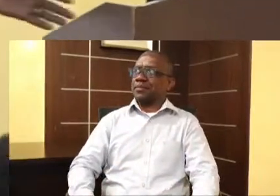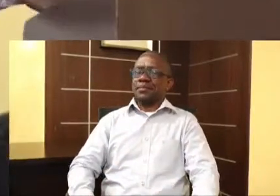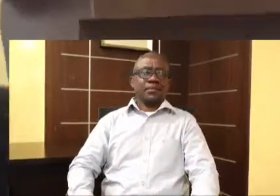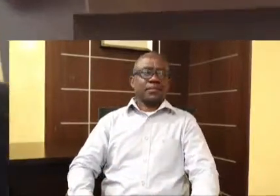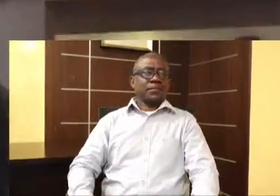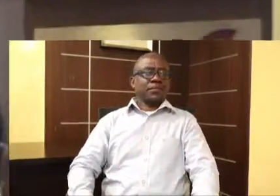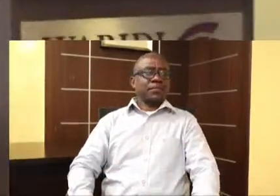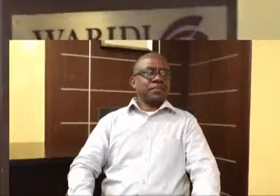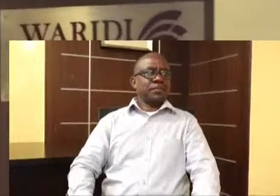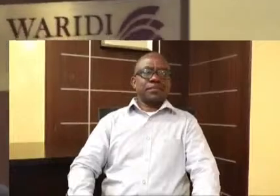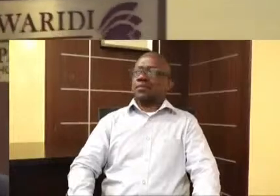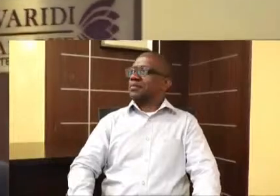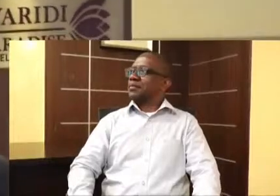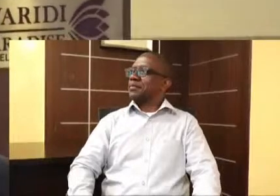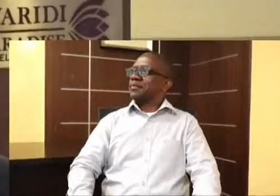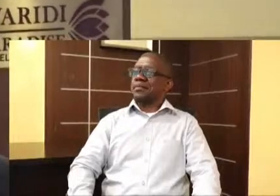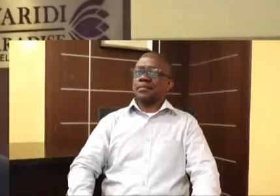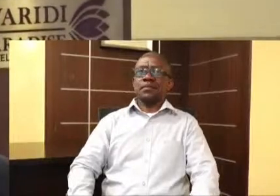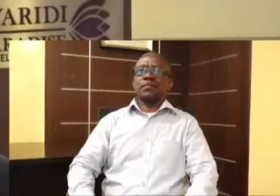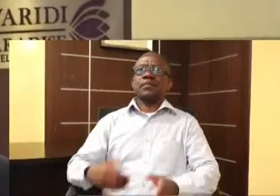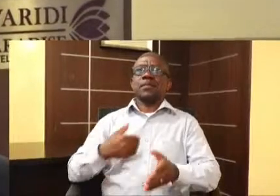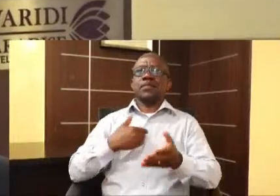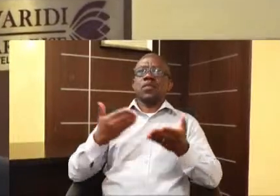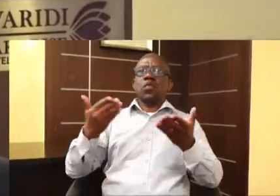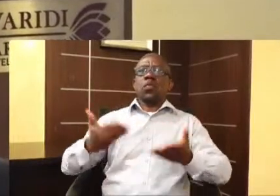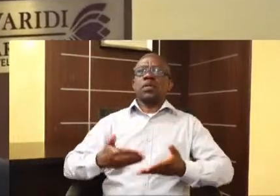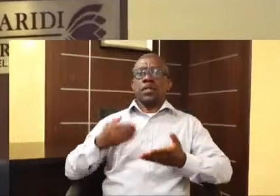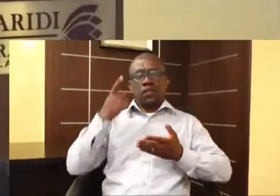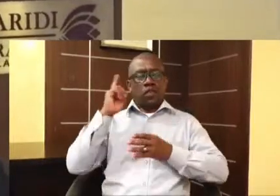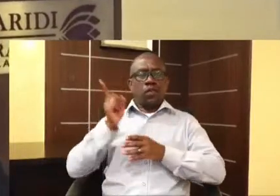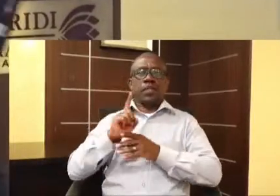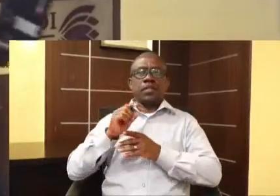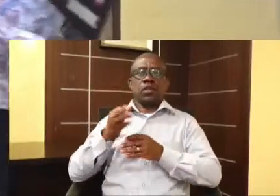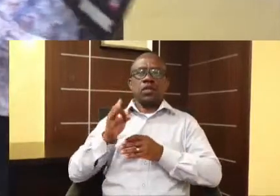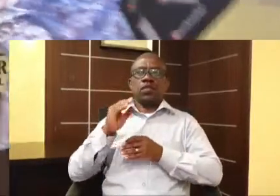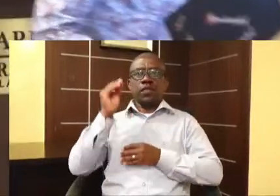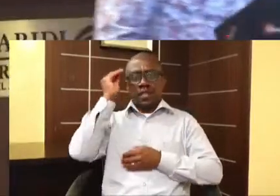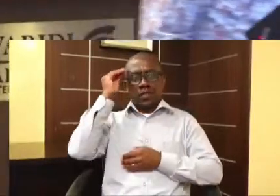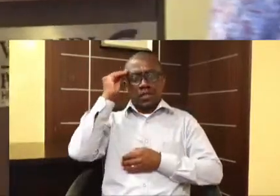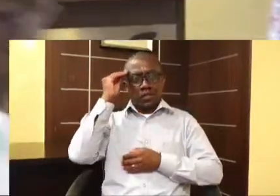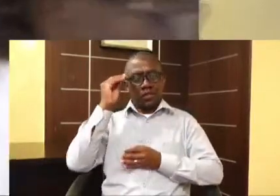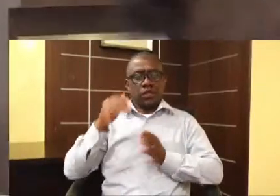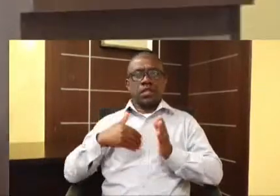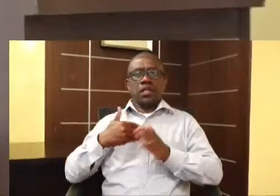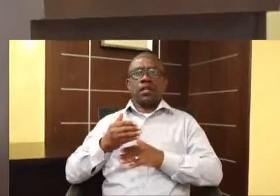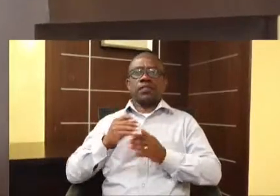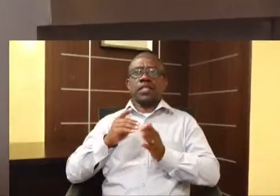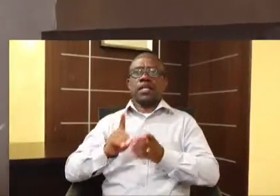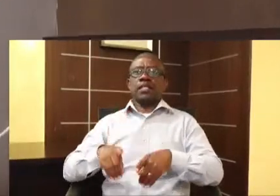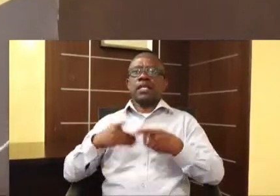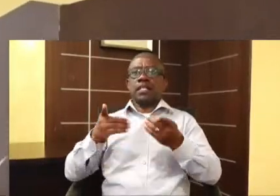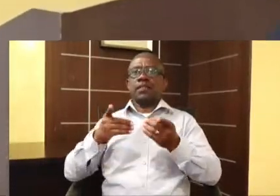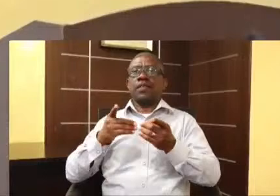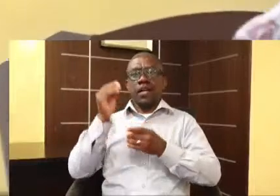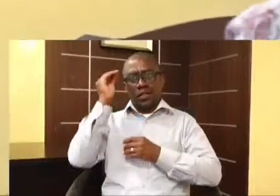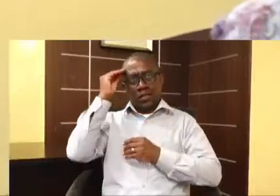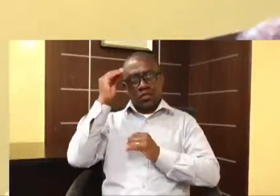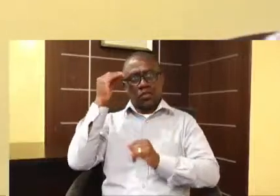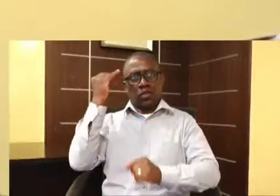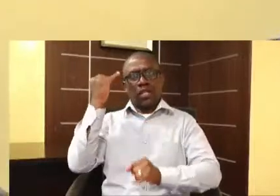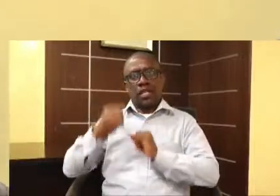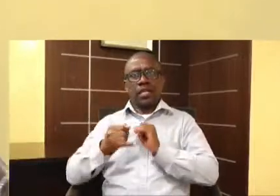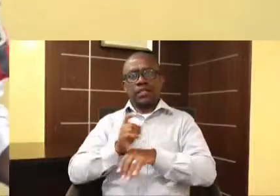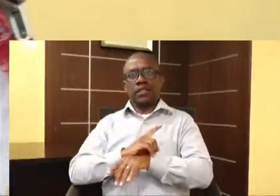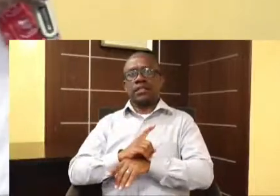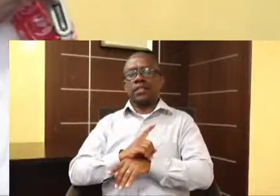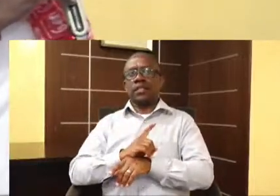Steve. So let's do the one for the Ministry of Education. It is delivering education to the last mile. It is